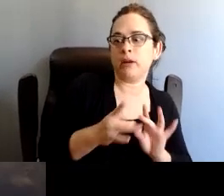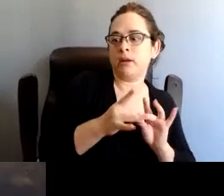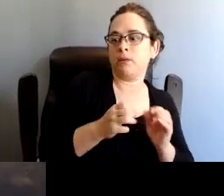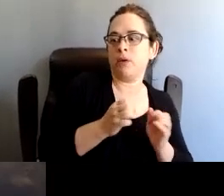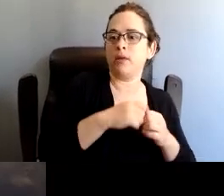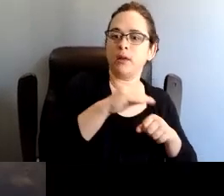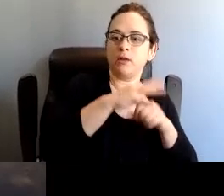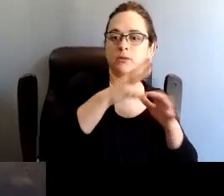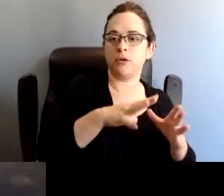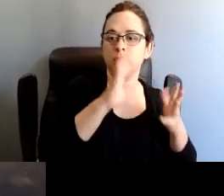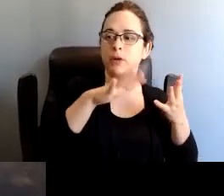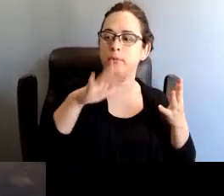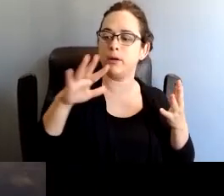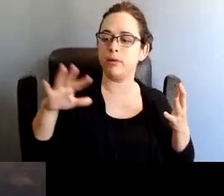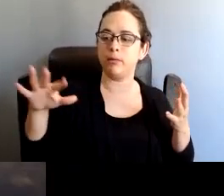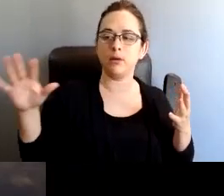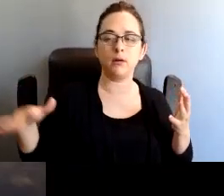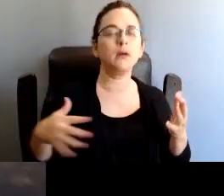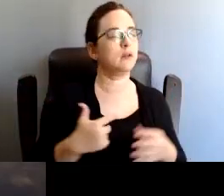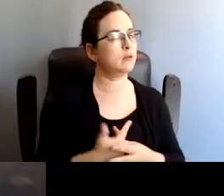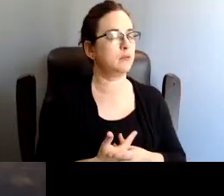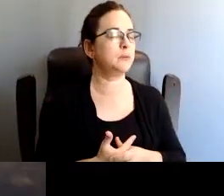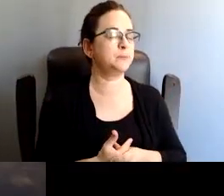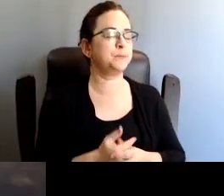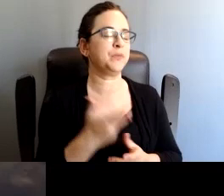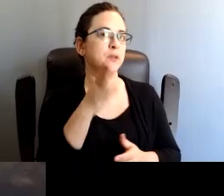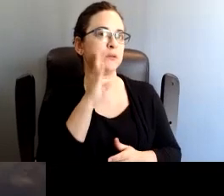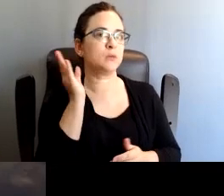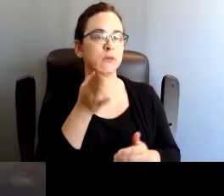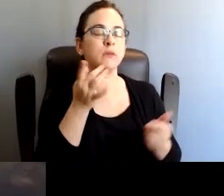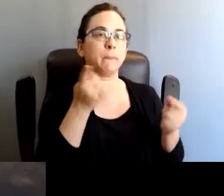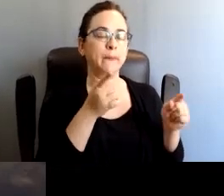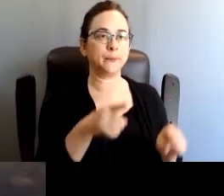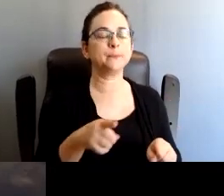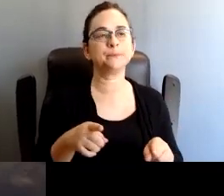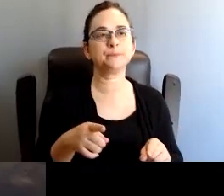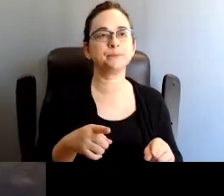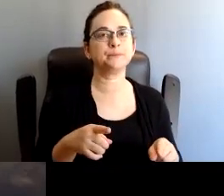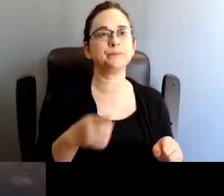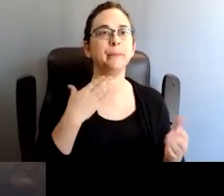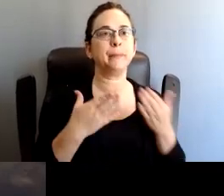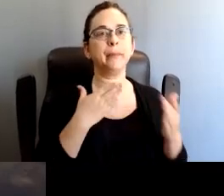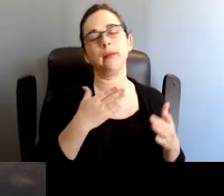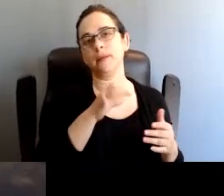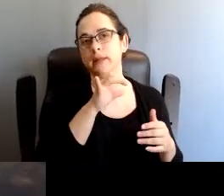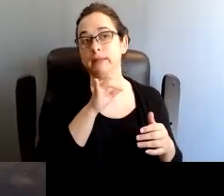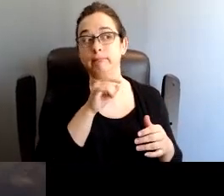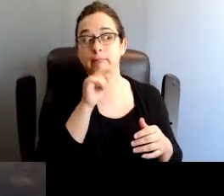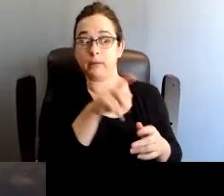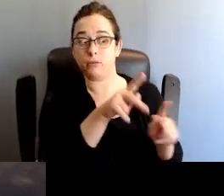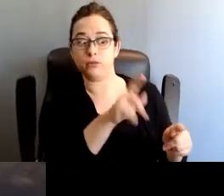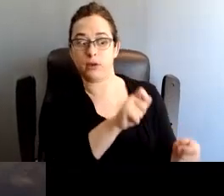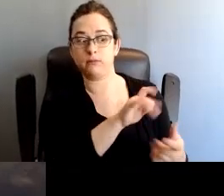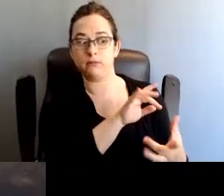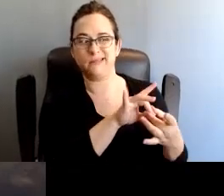this type of, and then they do have people staffing this, and they will get that person connected. Okay. So